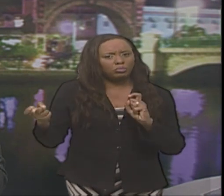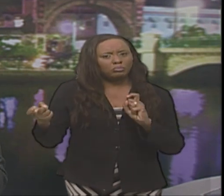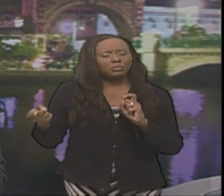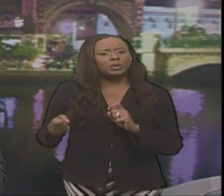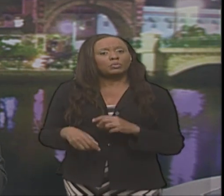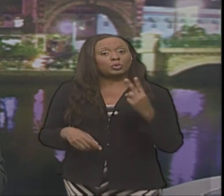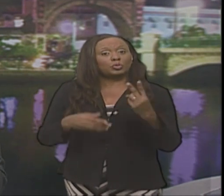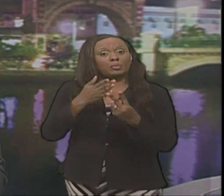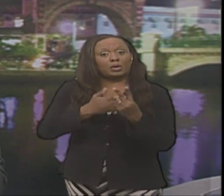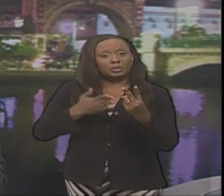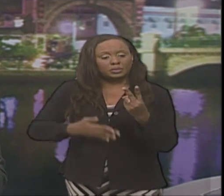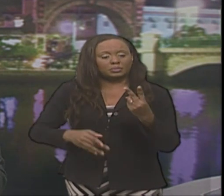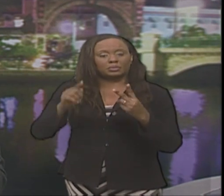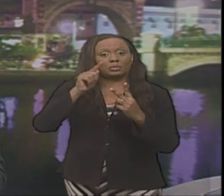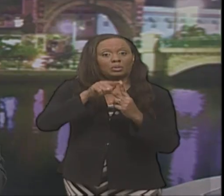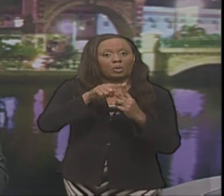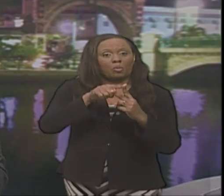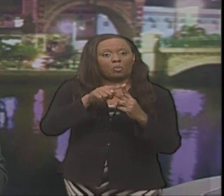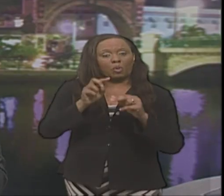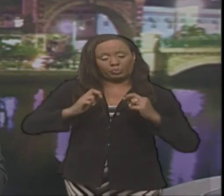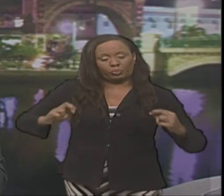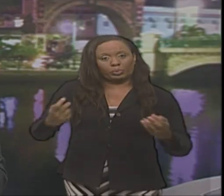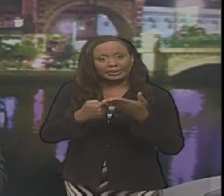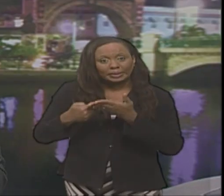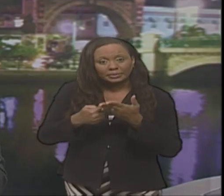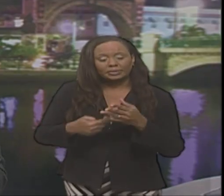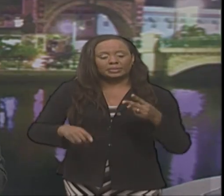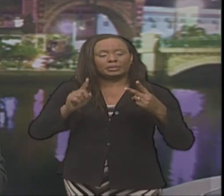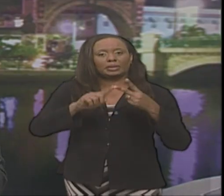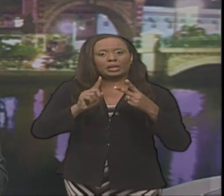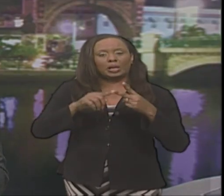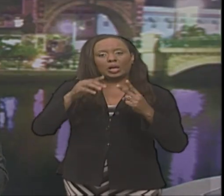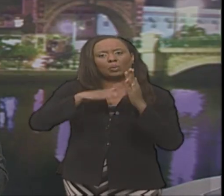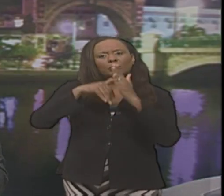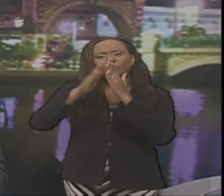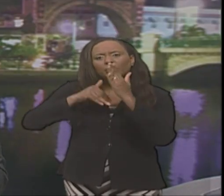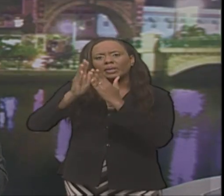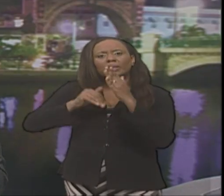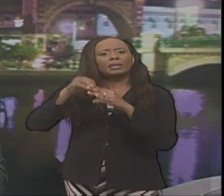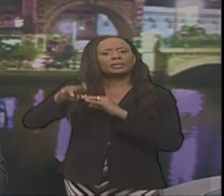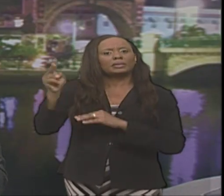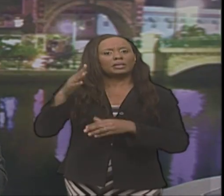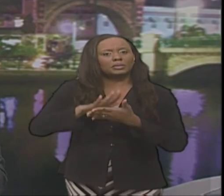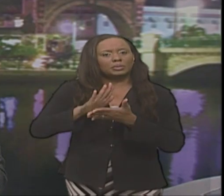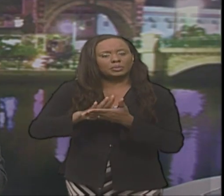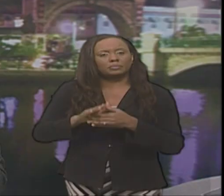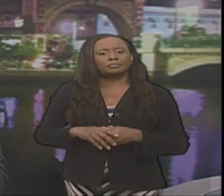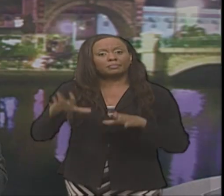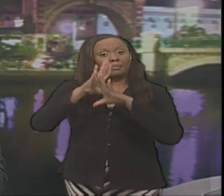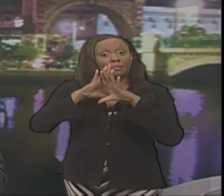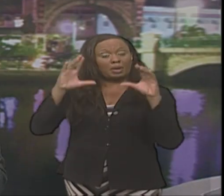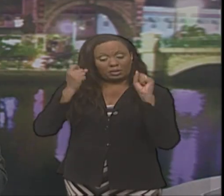formats, including a panel discussion slated for May and a mural at a secondary school. President Keith Hall explains it is